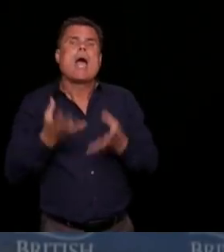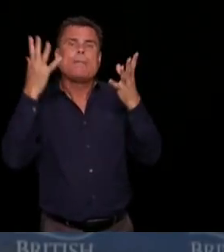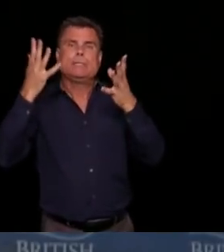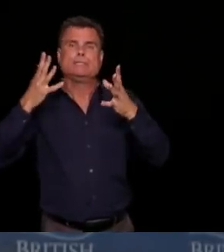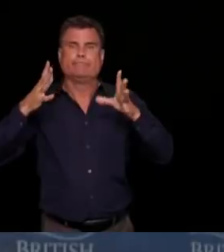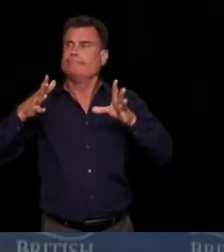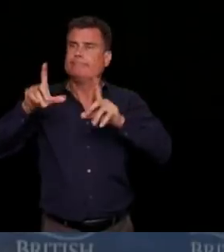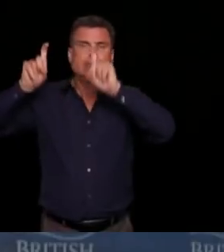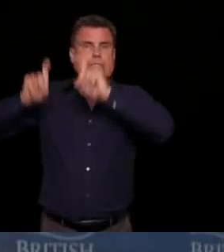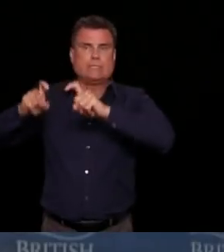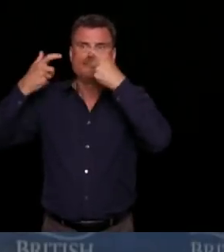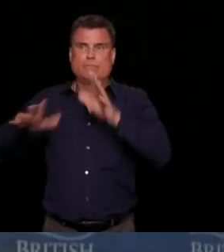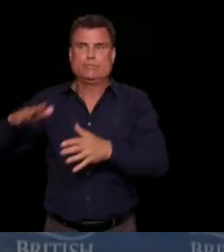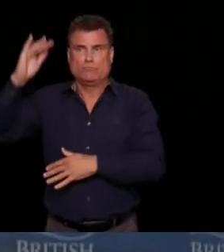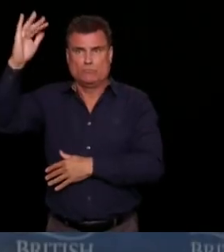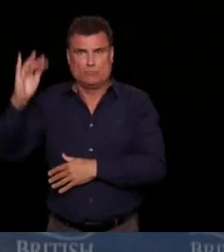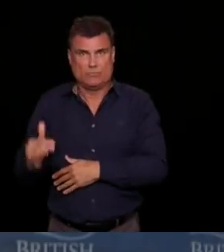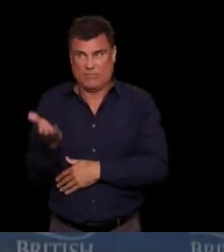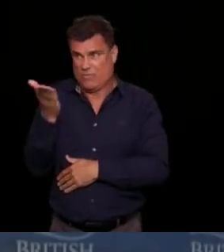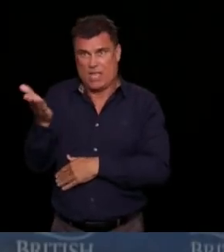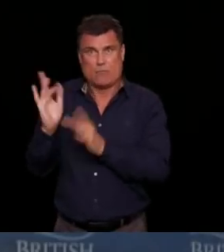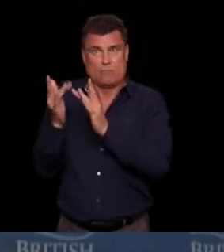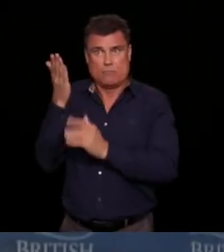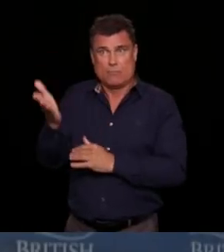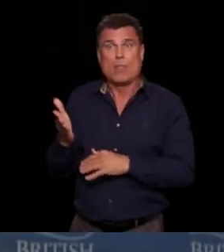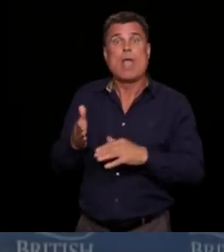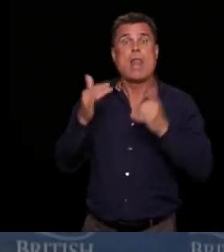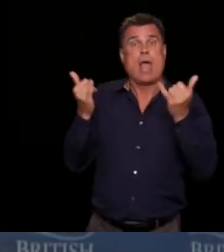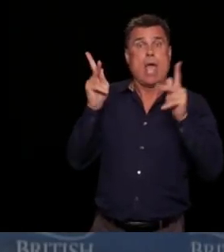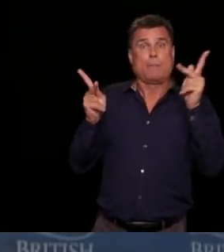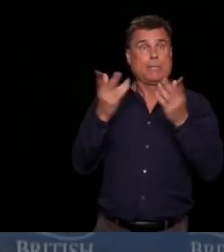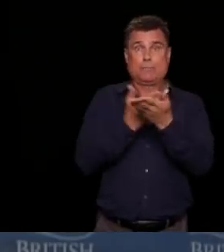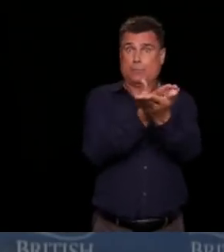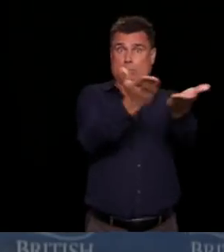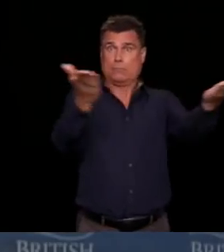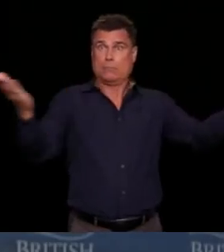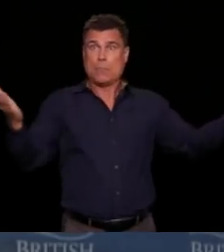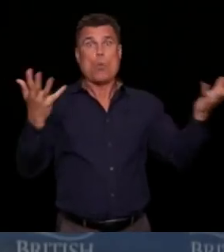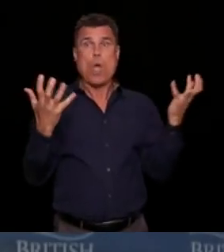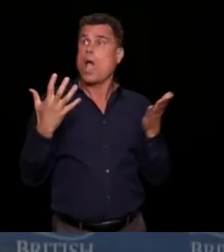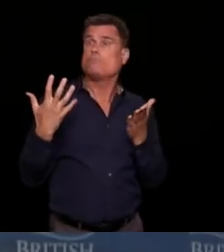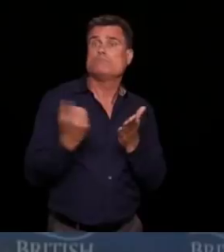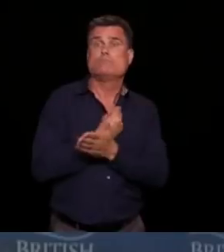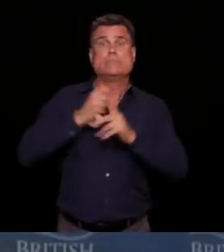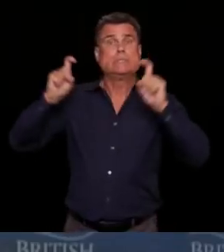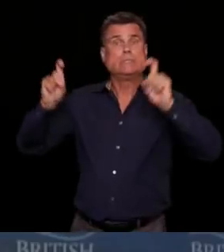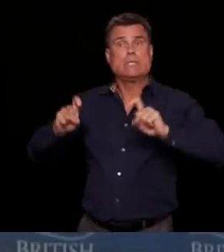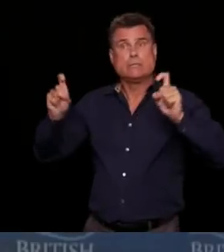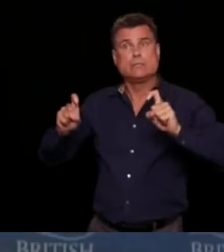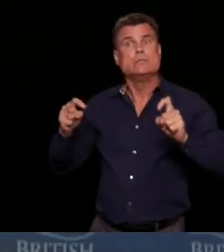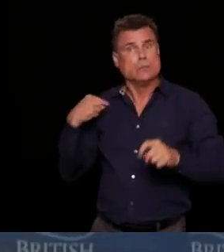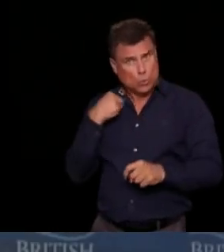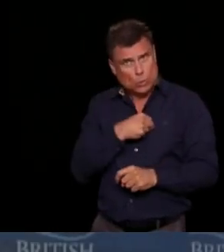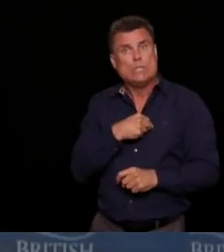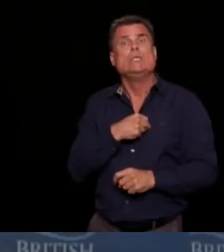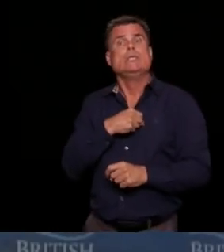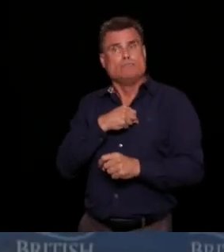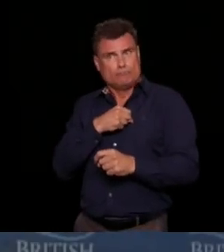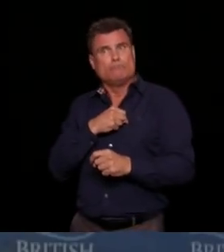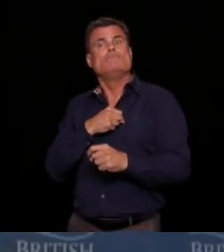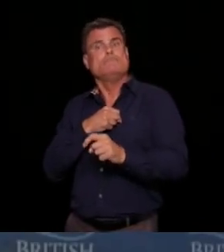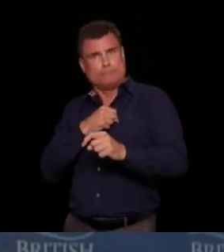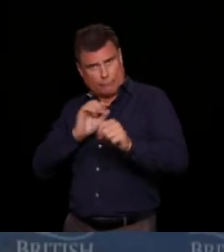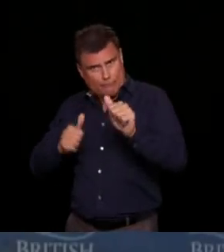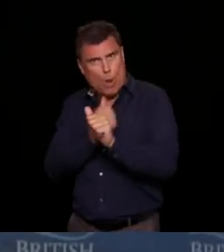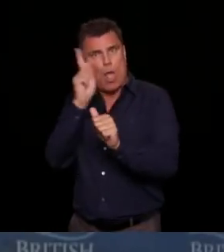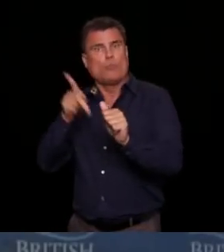is exactly that, a response to public demand for more testing. So I think, I believe the number today, and this will be